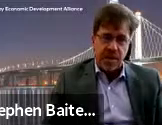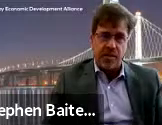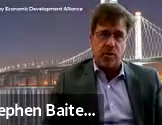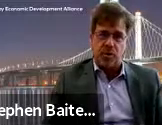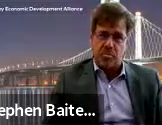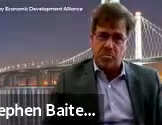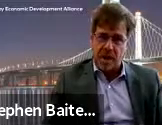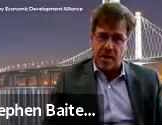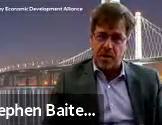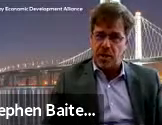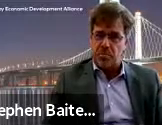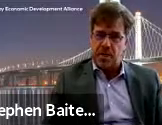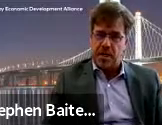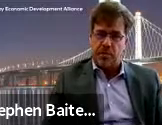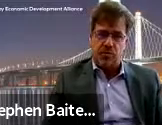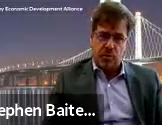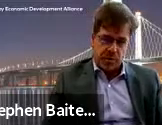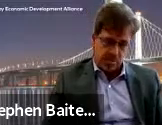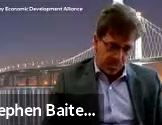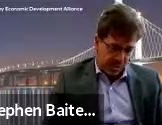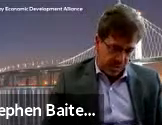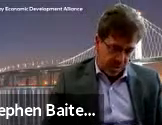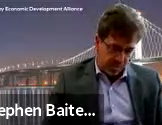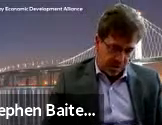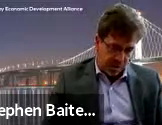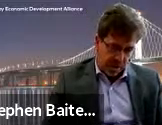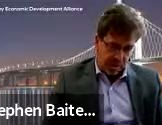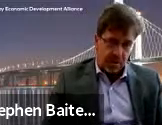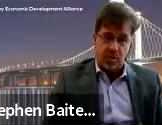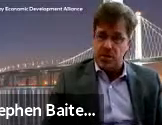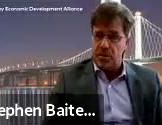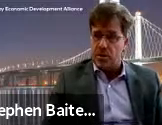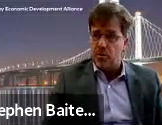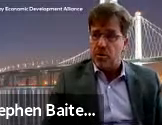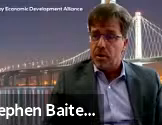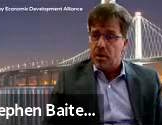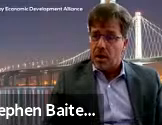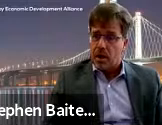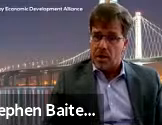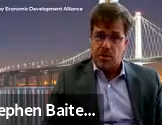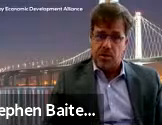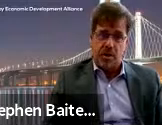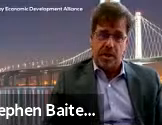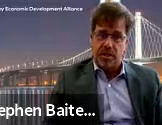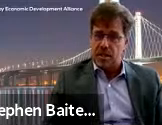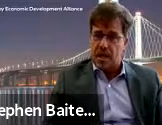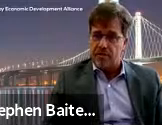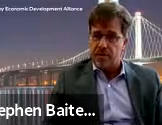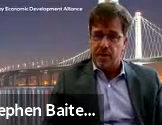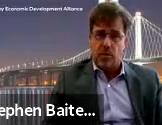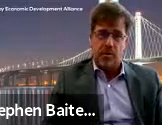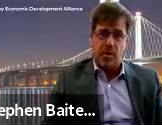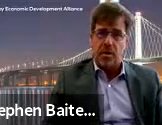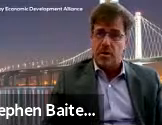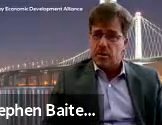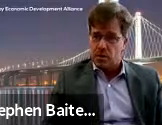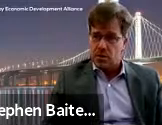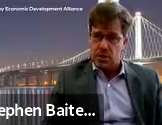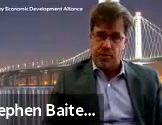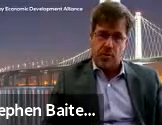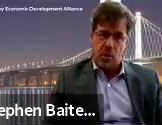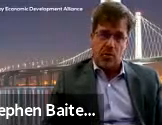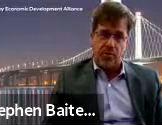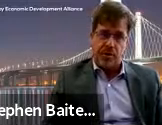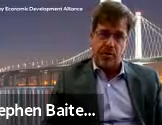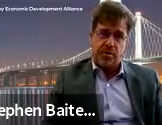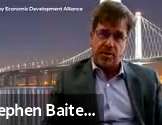And I think those are the main housekeeping items for the moment. So let me go ahead and continue on to our next slide very quickly, just